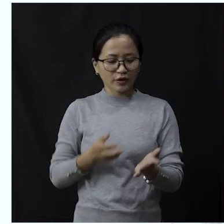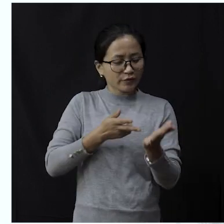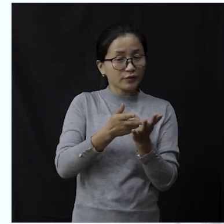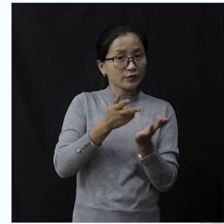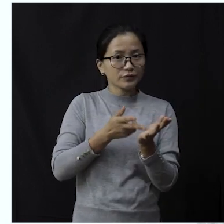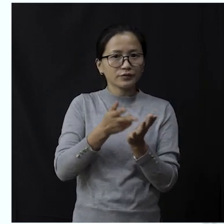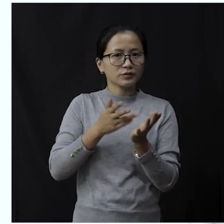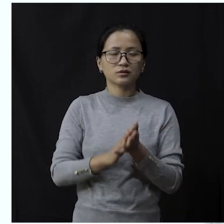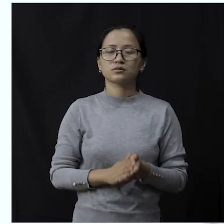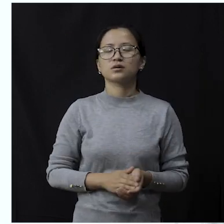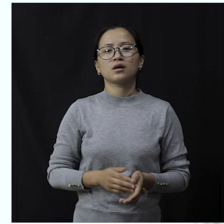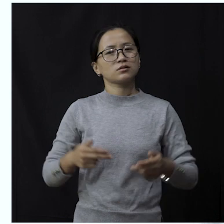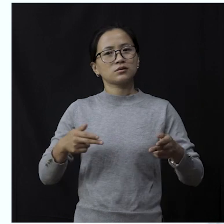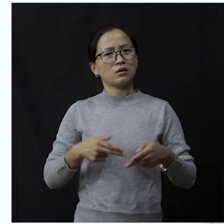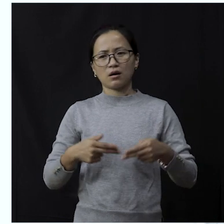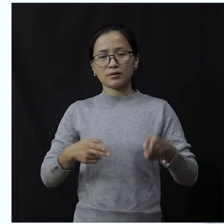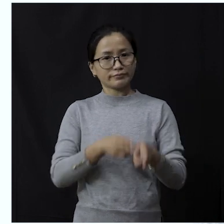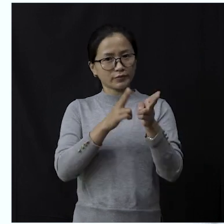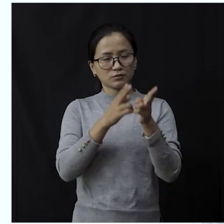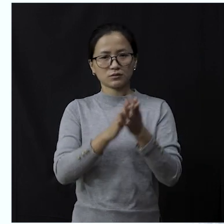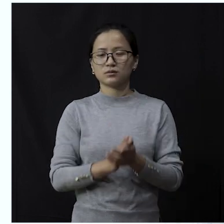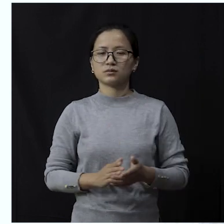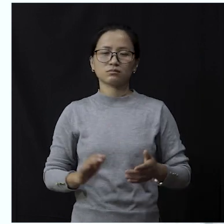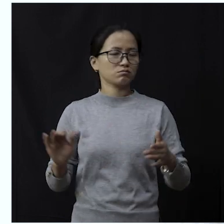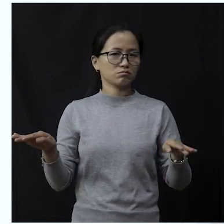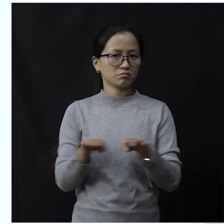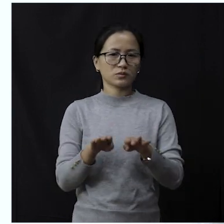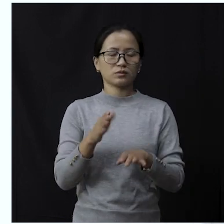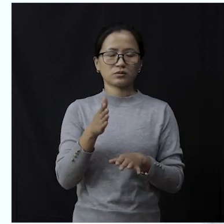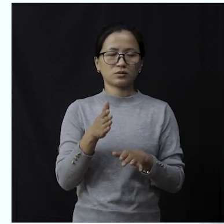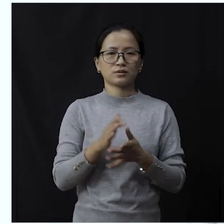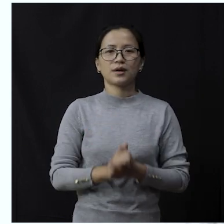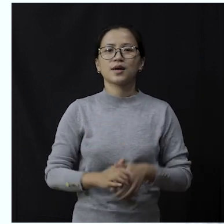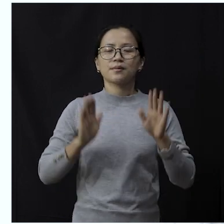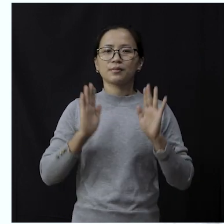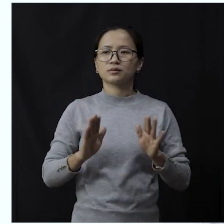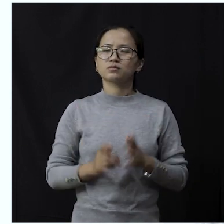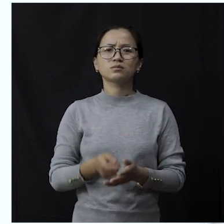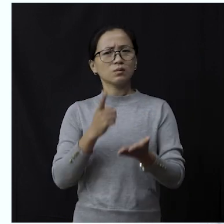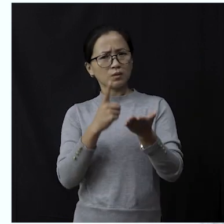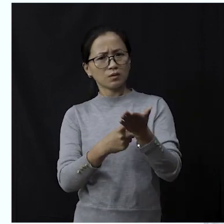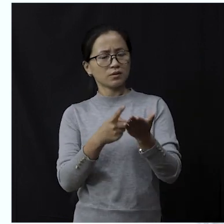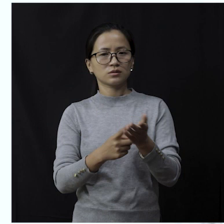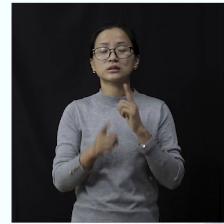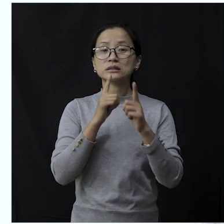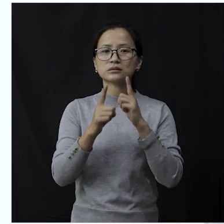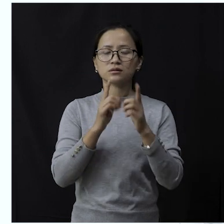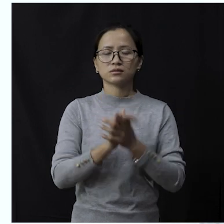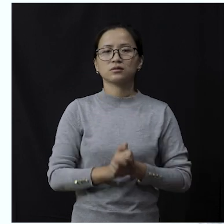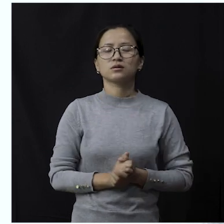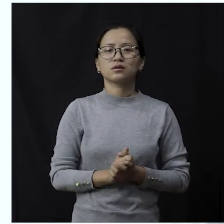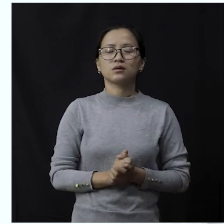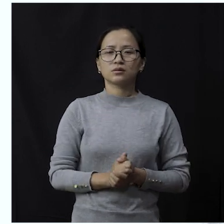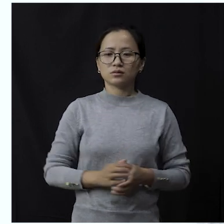villages you will see now hunting is banned. We all know that, and I'm warning you ahead of time, okay? Since we're discussing the story,